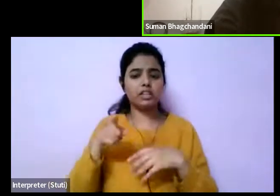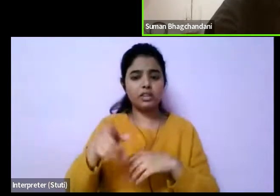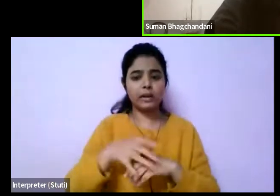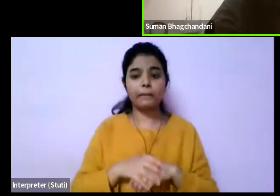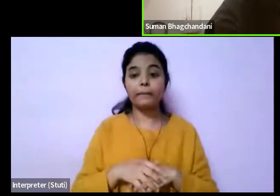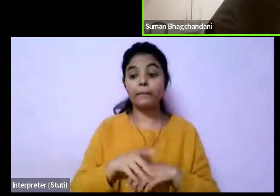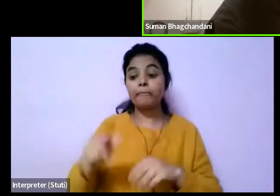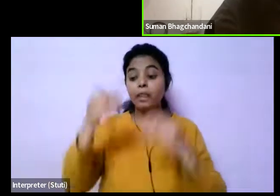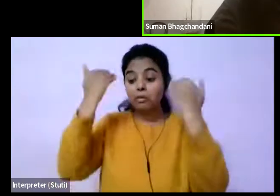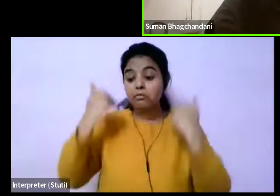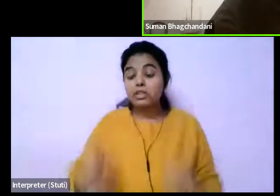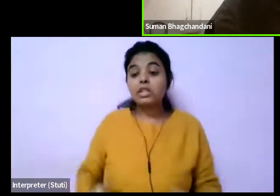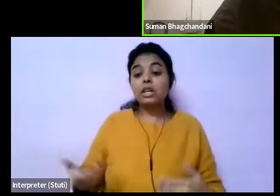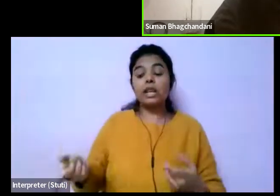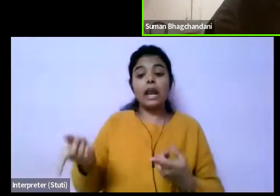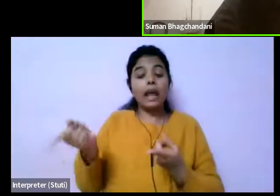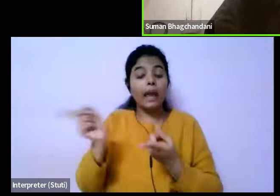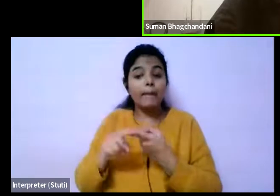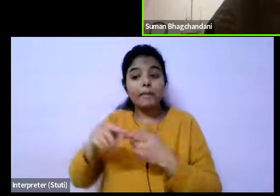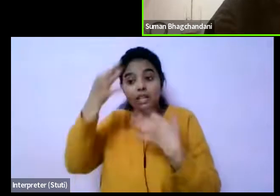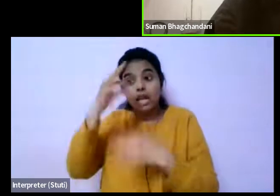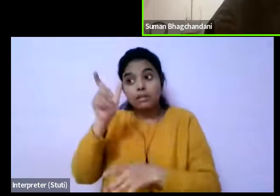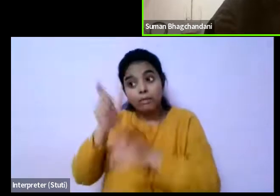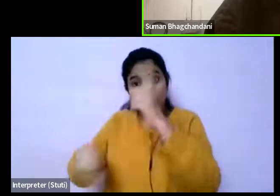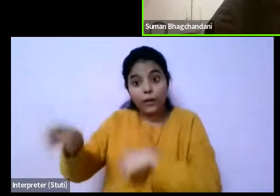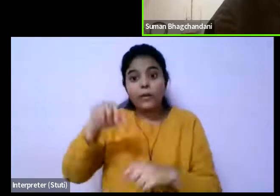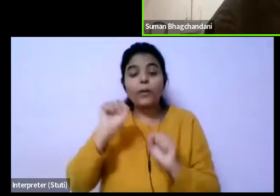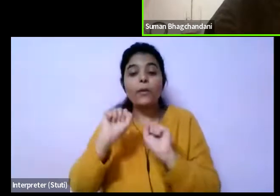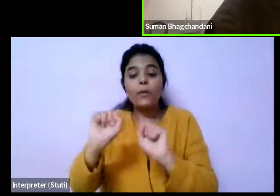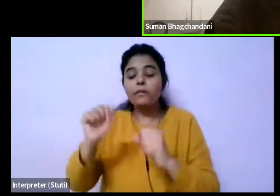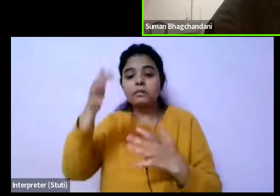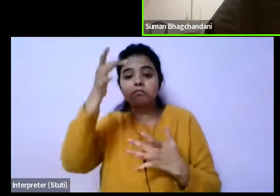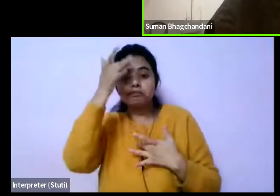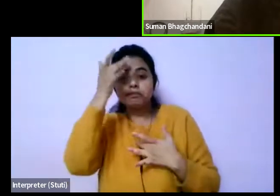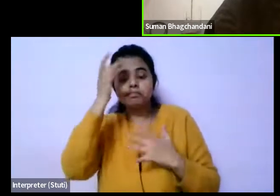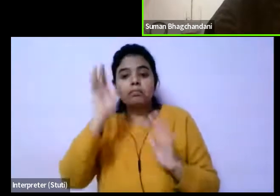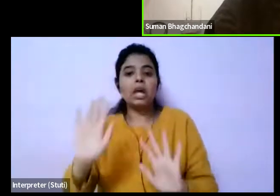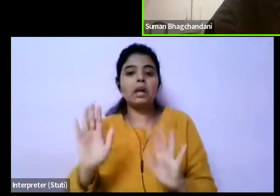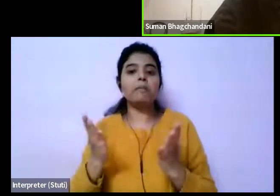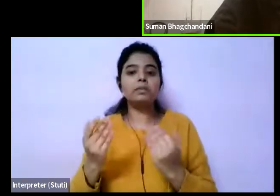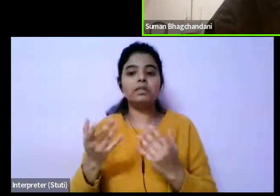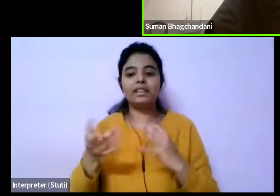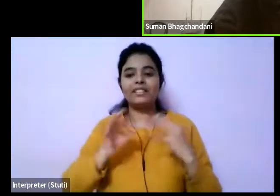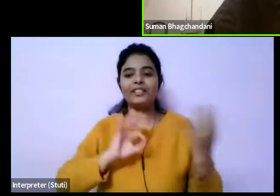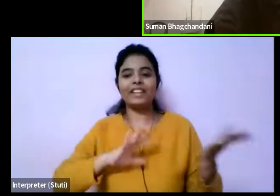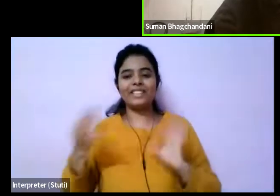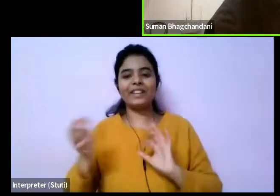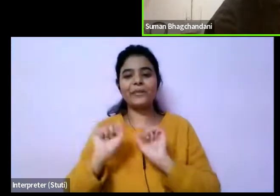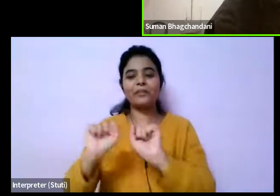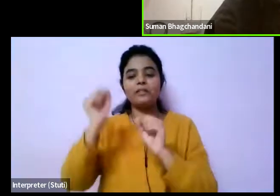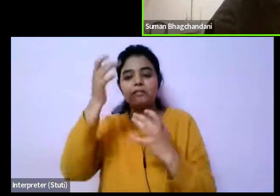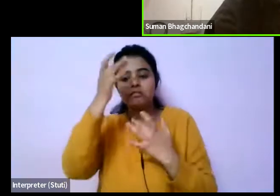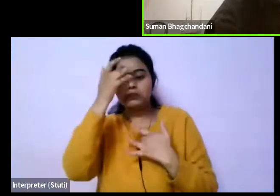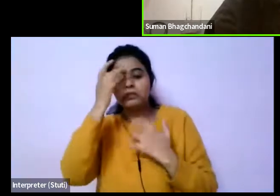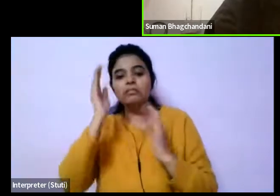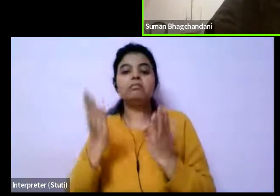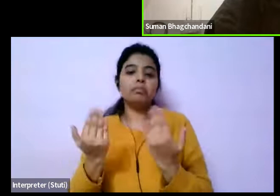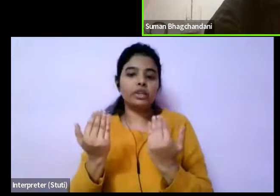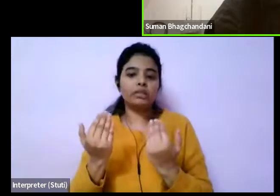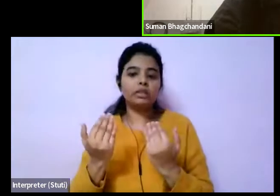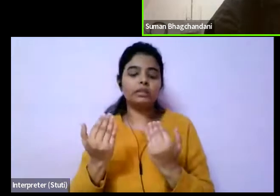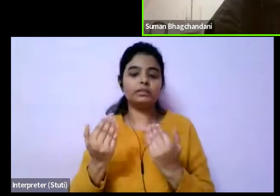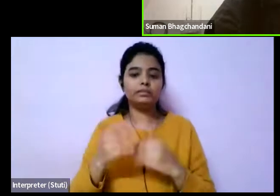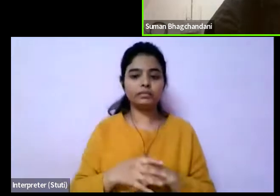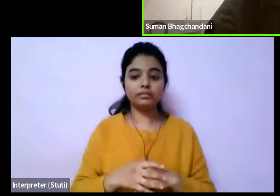overlooked physical trauma that dancers in classical training undergo. Besides, the study also intends to restore